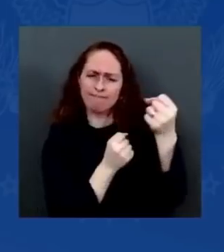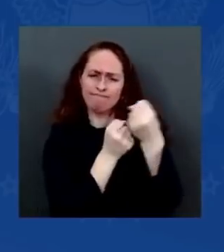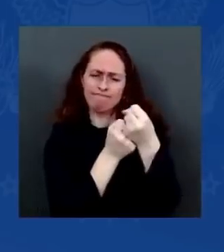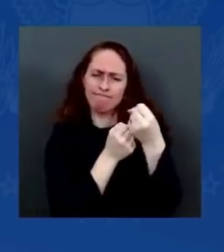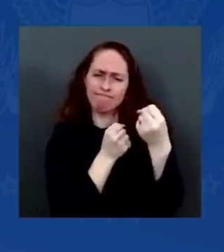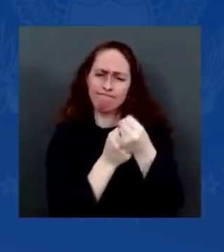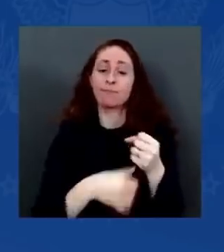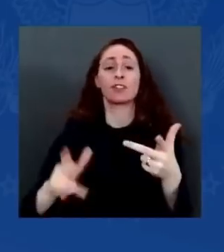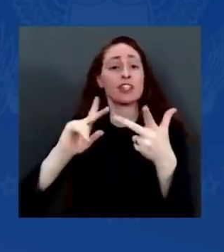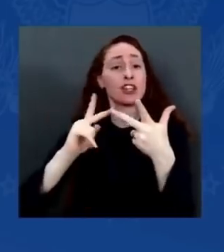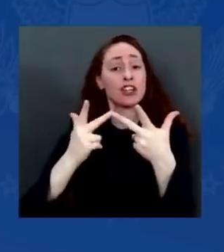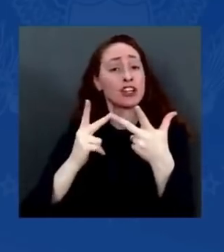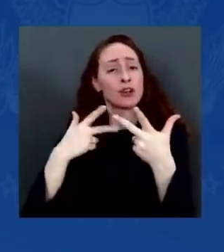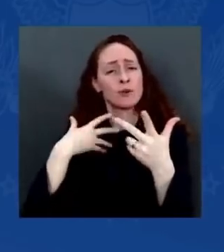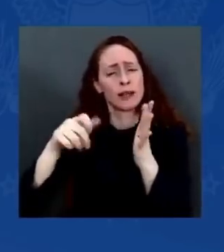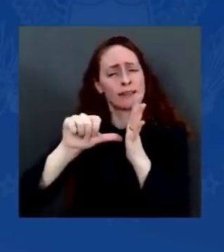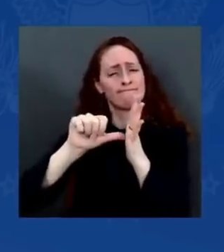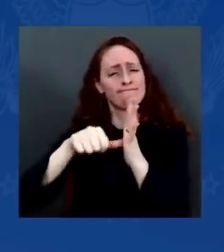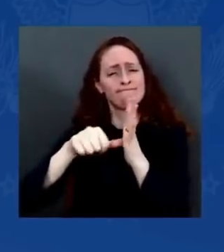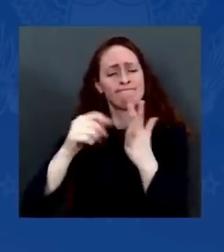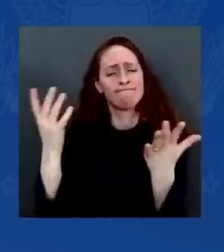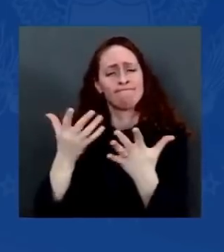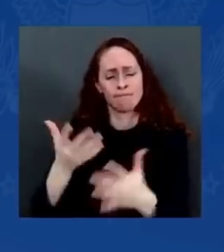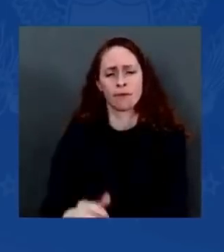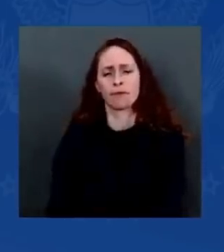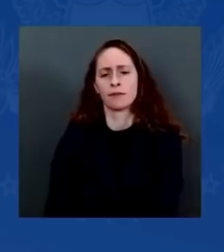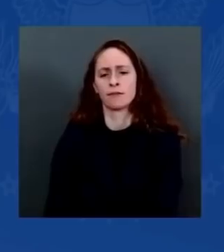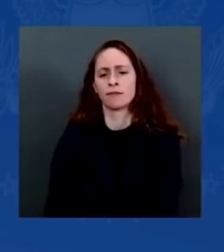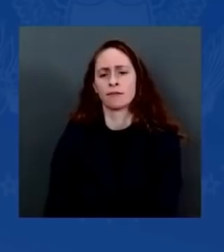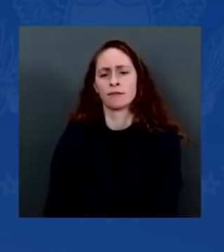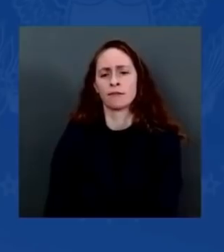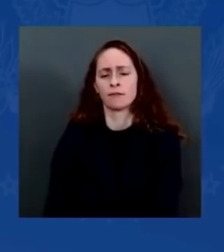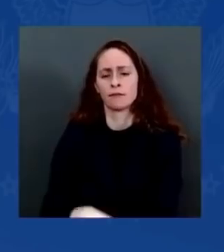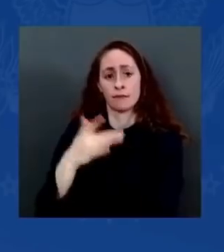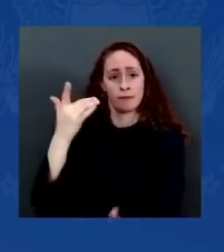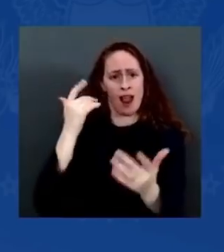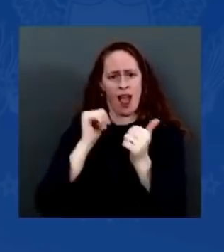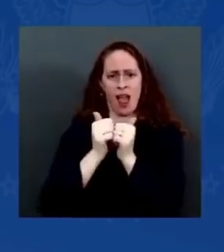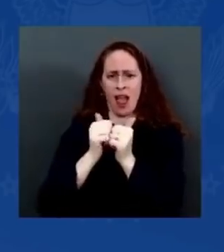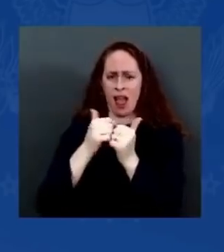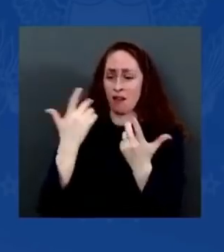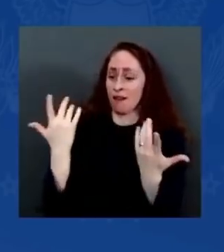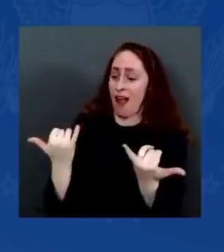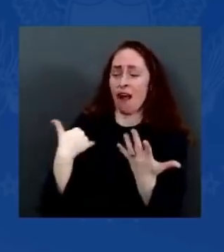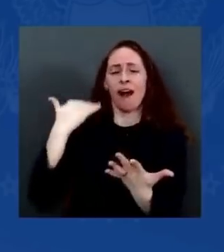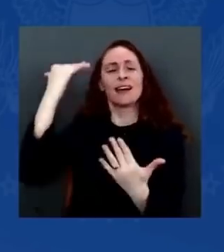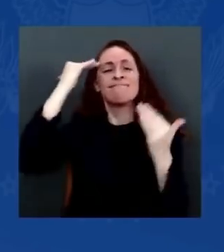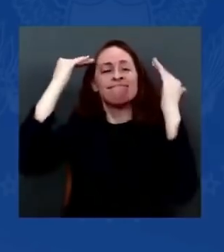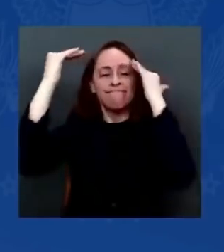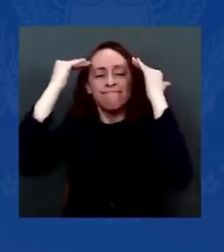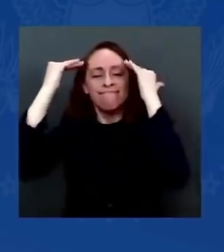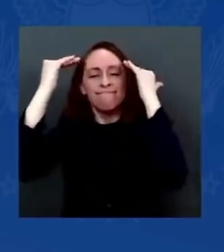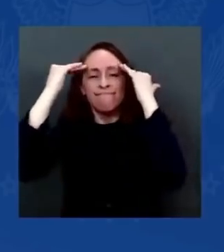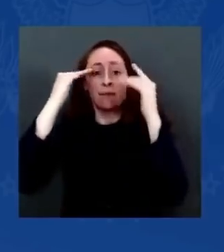For example, last year, we thought the only way to keep your children safe was to close our schools. Today, we know